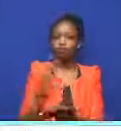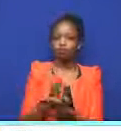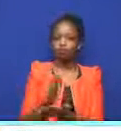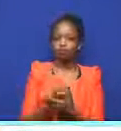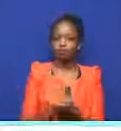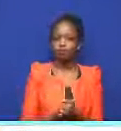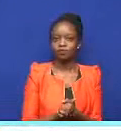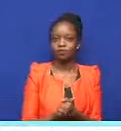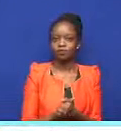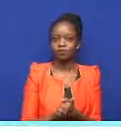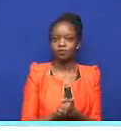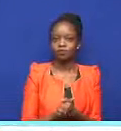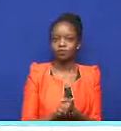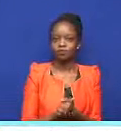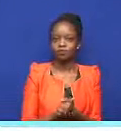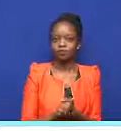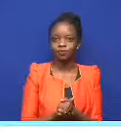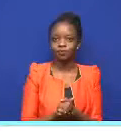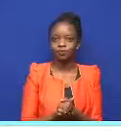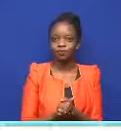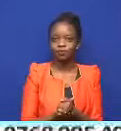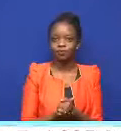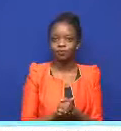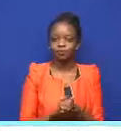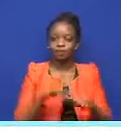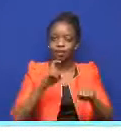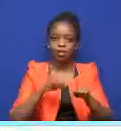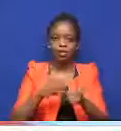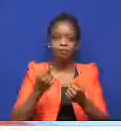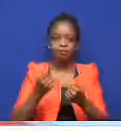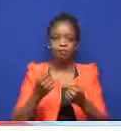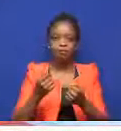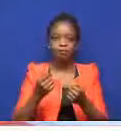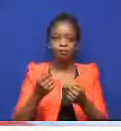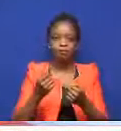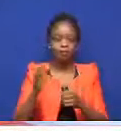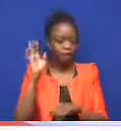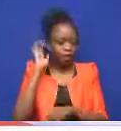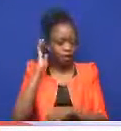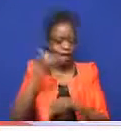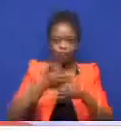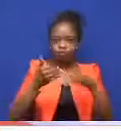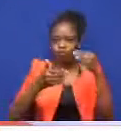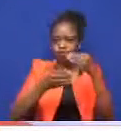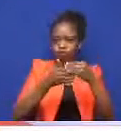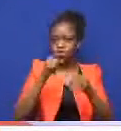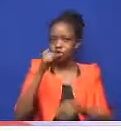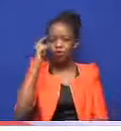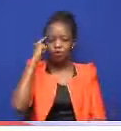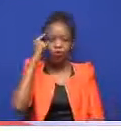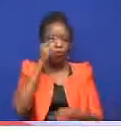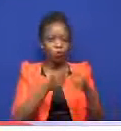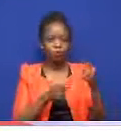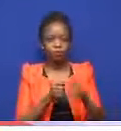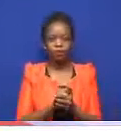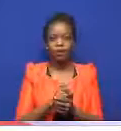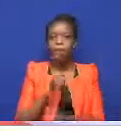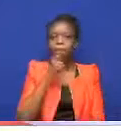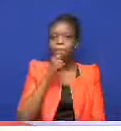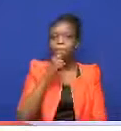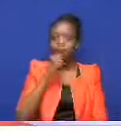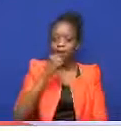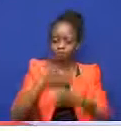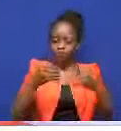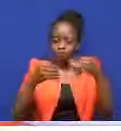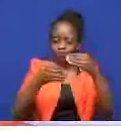take it away. Awesome, awesome. Now, when you hear construction, what comes to your mind? A couple of men sweating it out in a